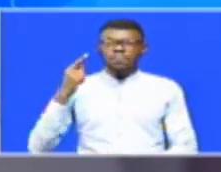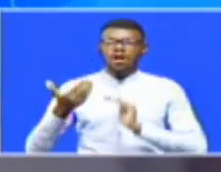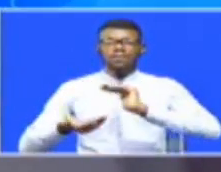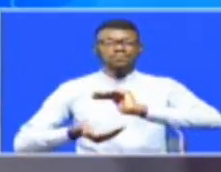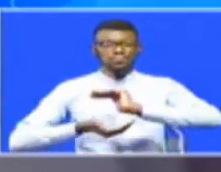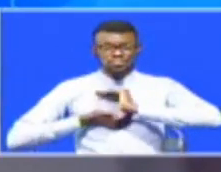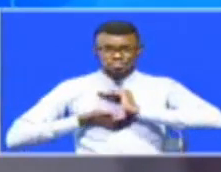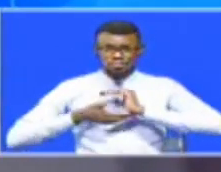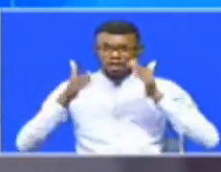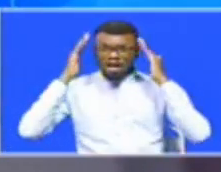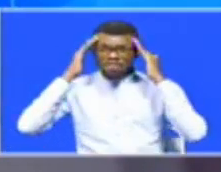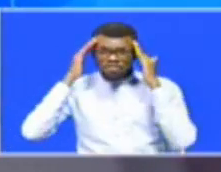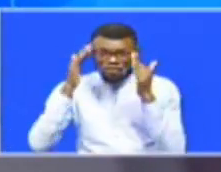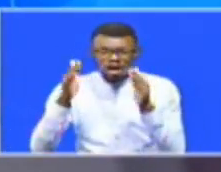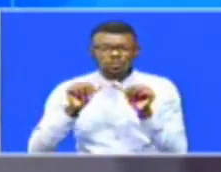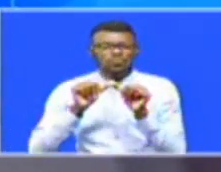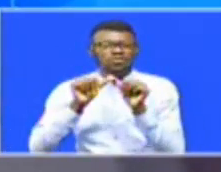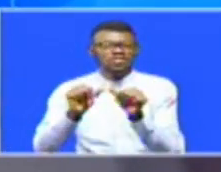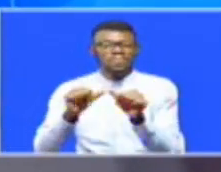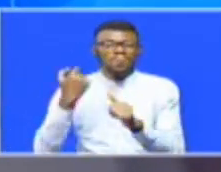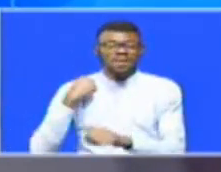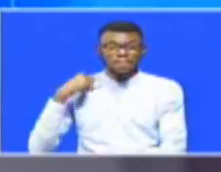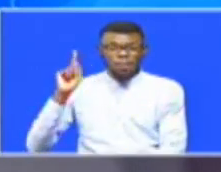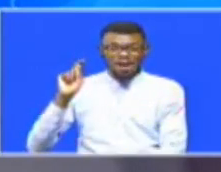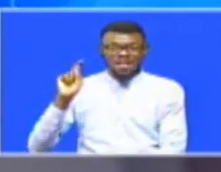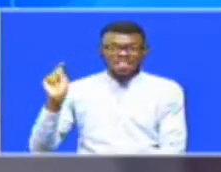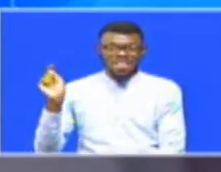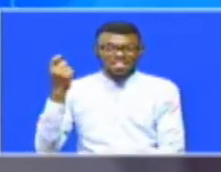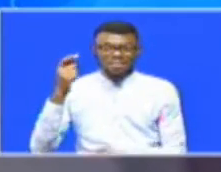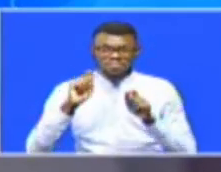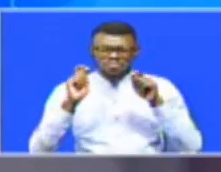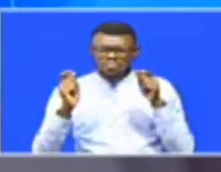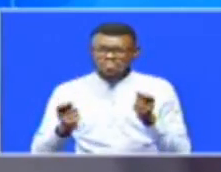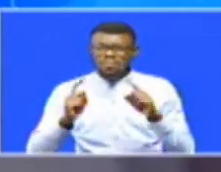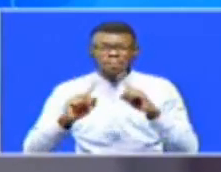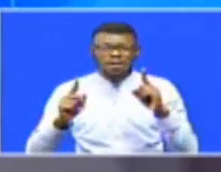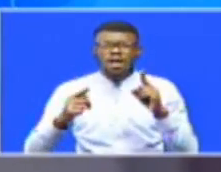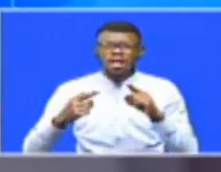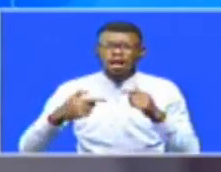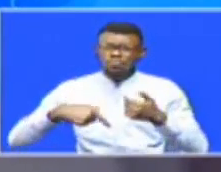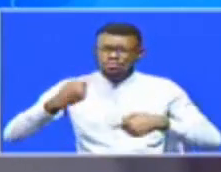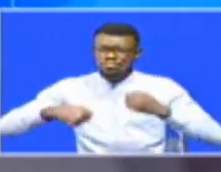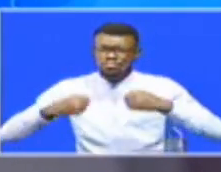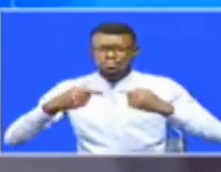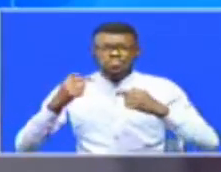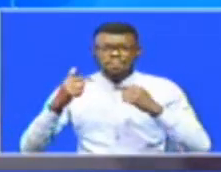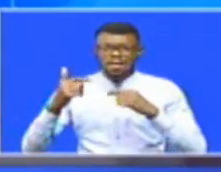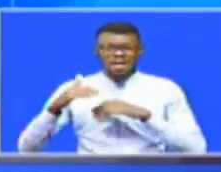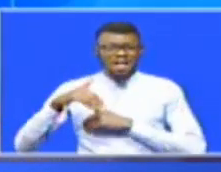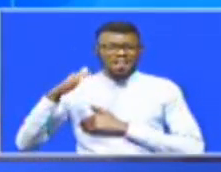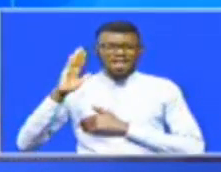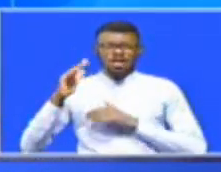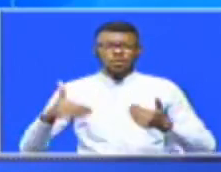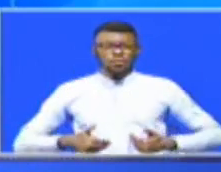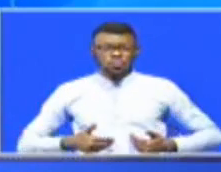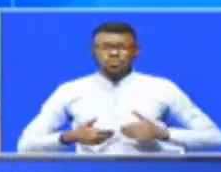focus set on retaining his spot in the Harambee Stars squad despite facing high competition from young and upcoming